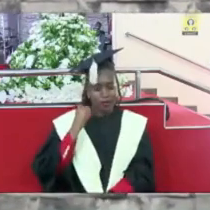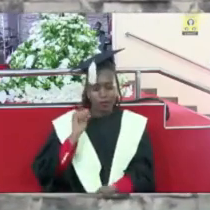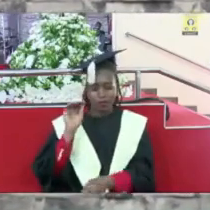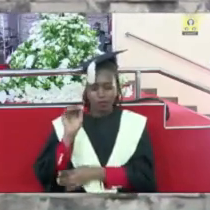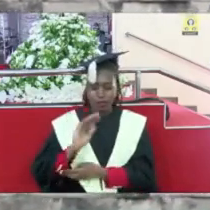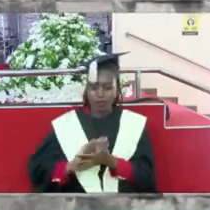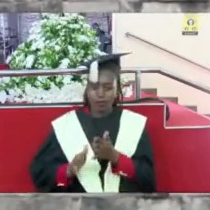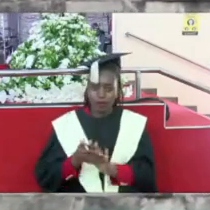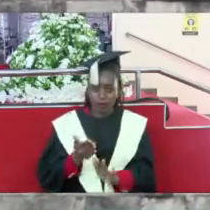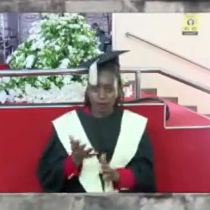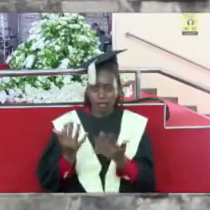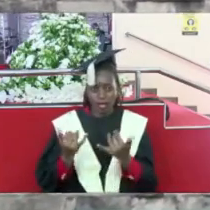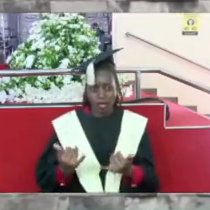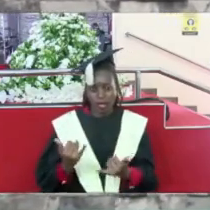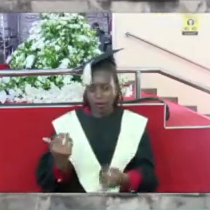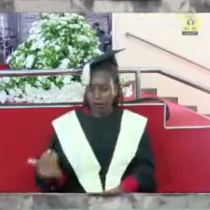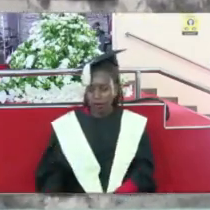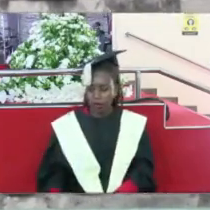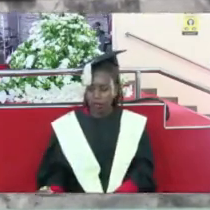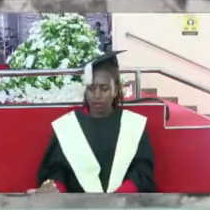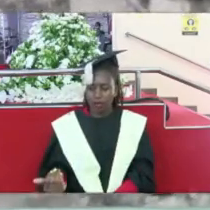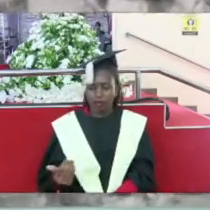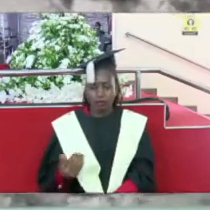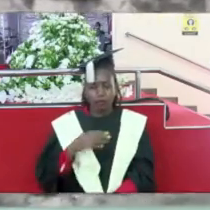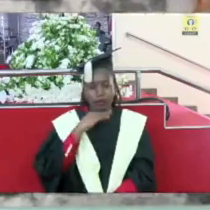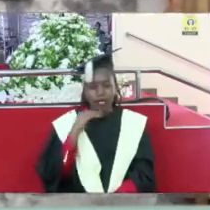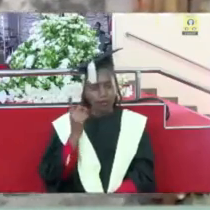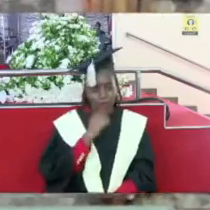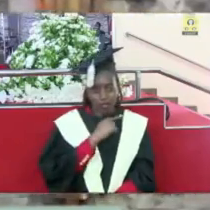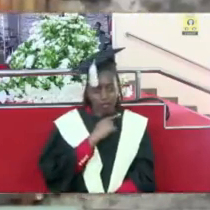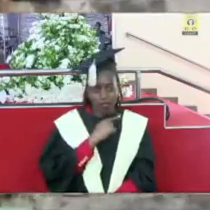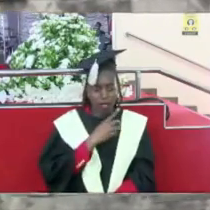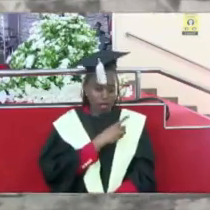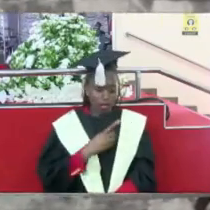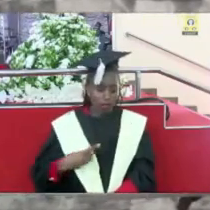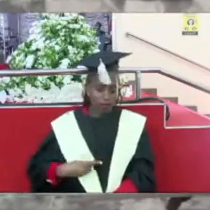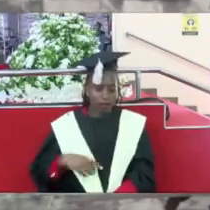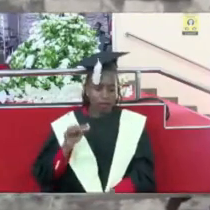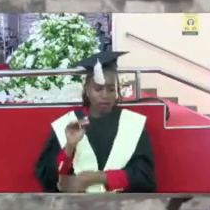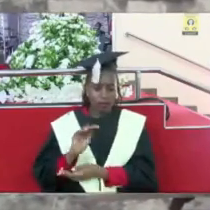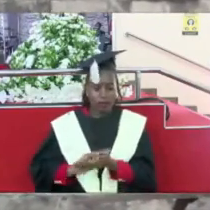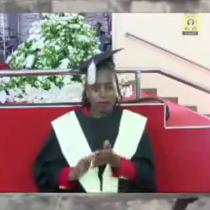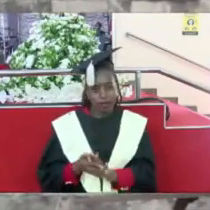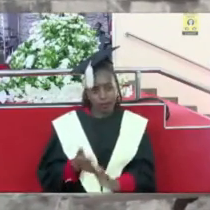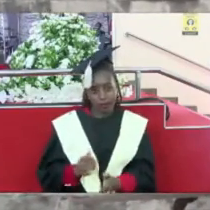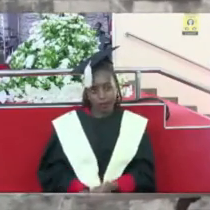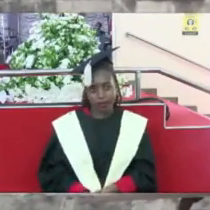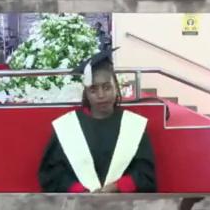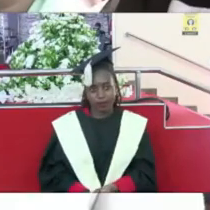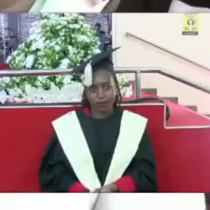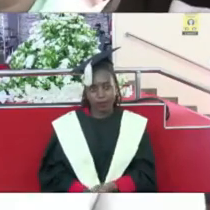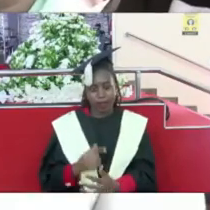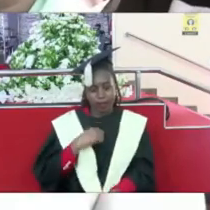mtoto ameenda. Now the child has died. Daudi ametubu. And David has repented. Bwana Yesu asifiwe sana. Praise the Lord. Niseme hivi. Let me say